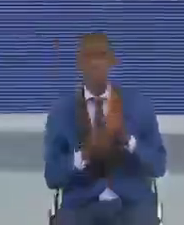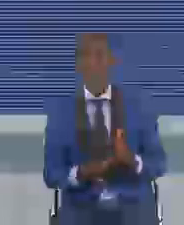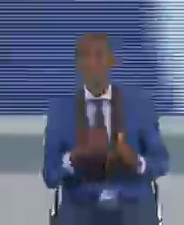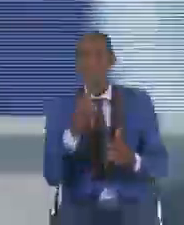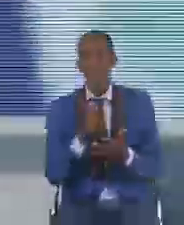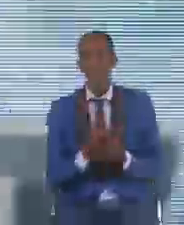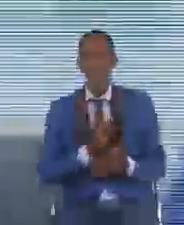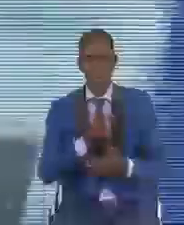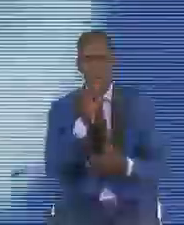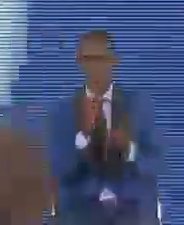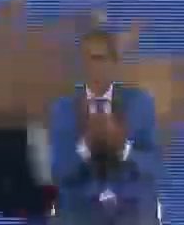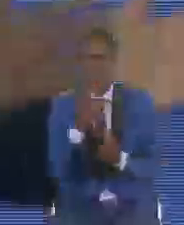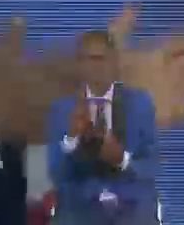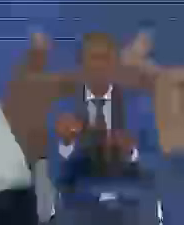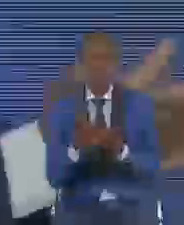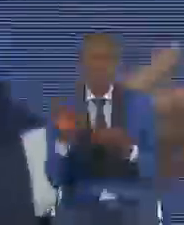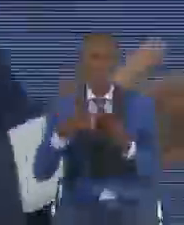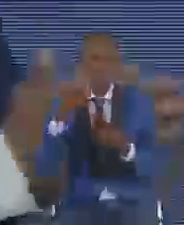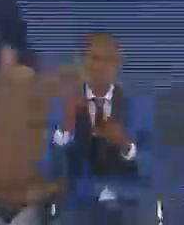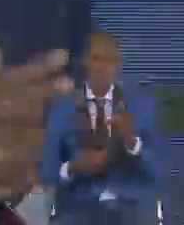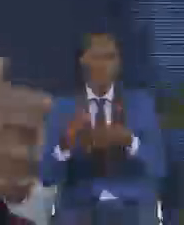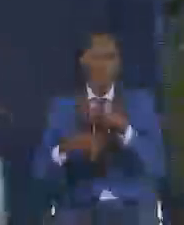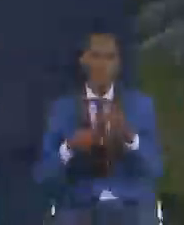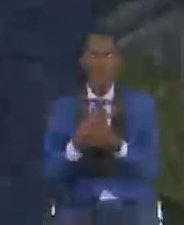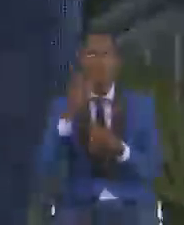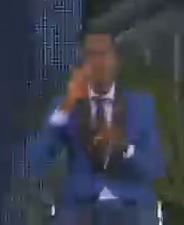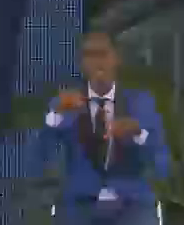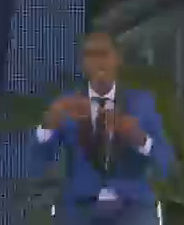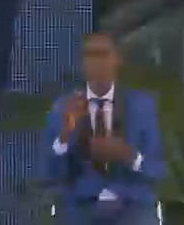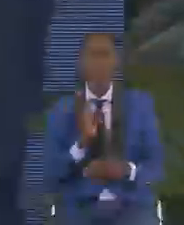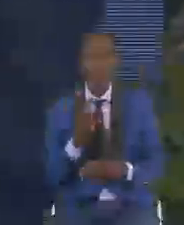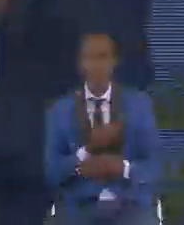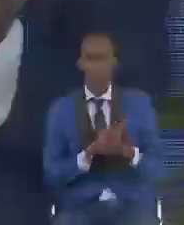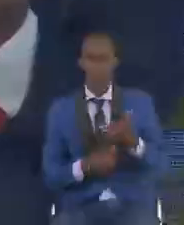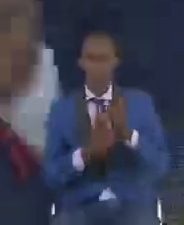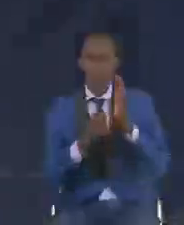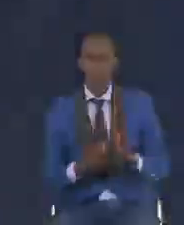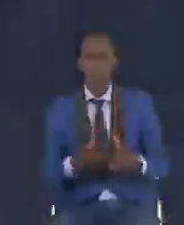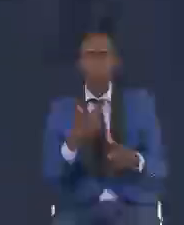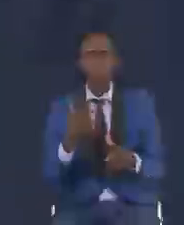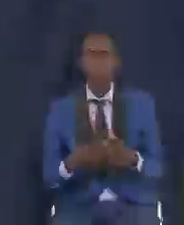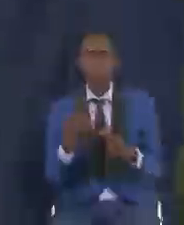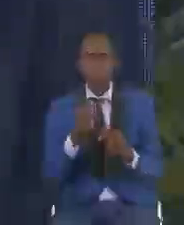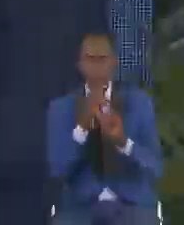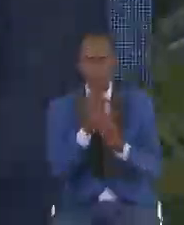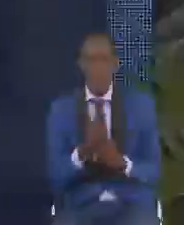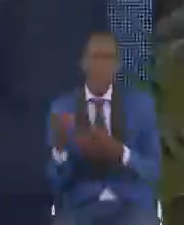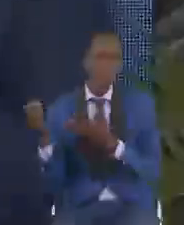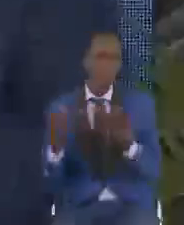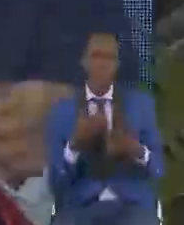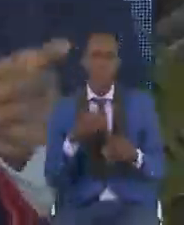you, even to the end of the world. He gives us assistance. And then the gift he brings into our